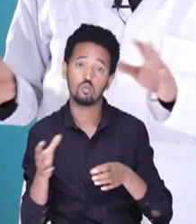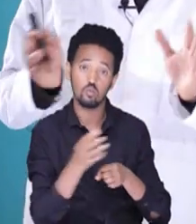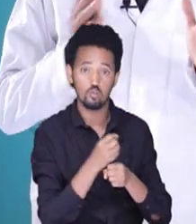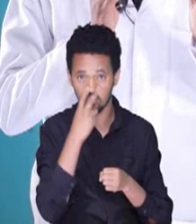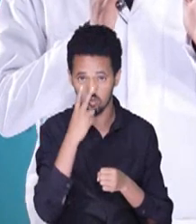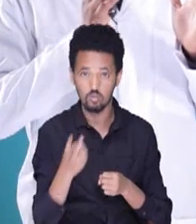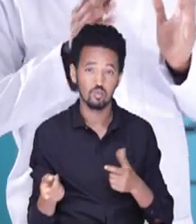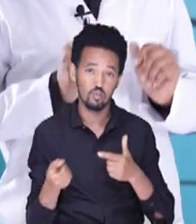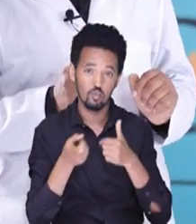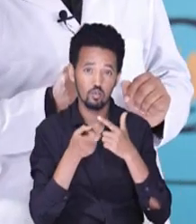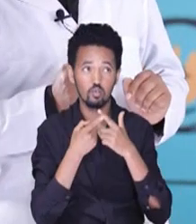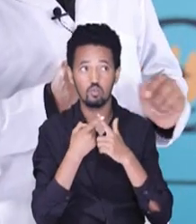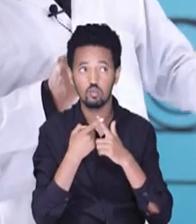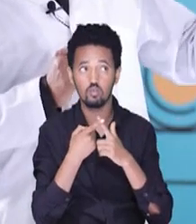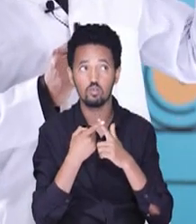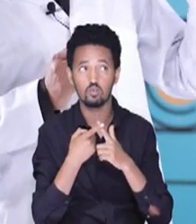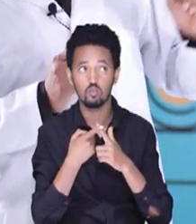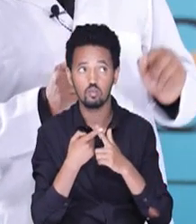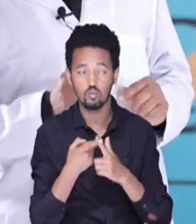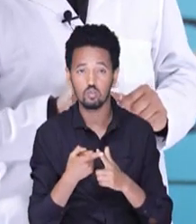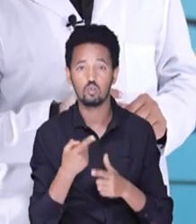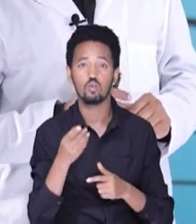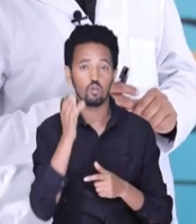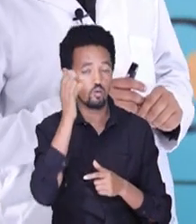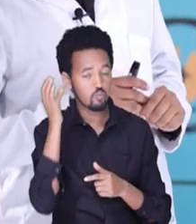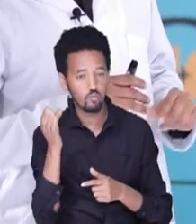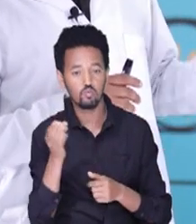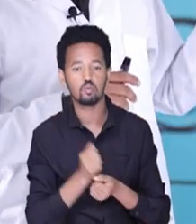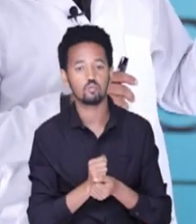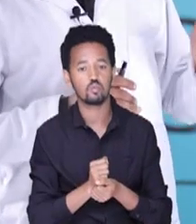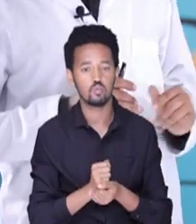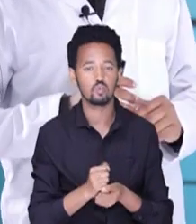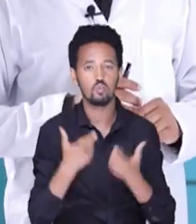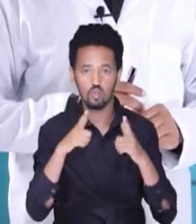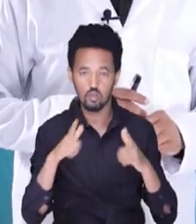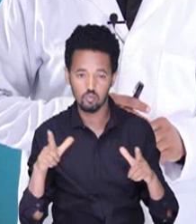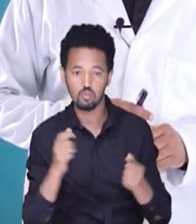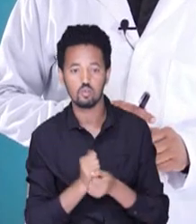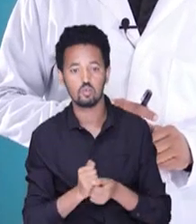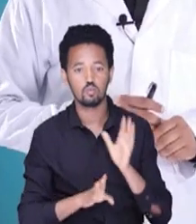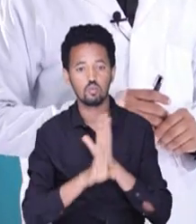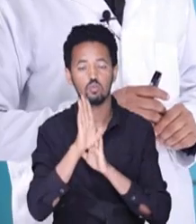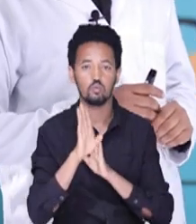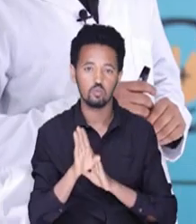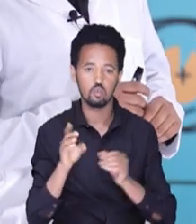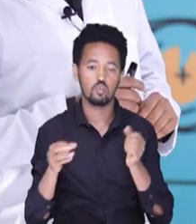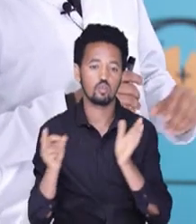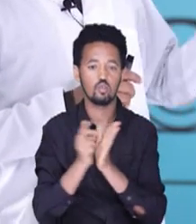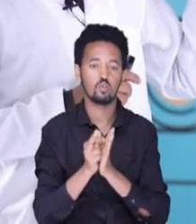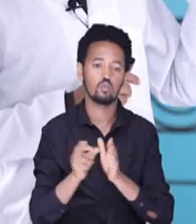After the Second Civil War, Cromwell moved fast to suppress the Leveller Movement, which demanded democratic